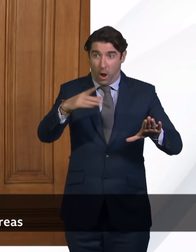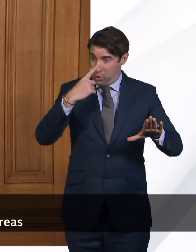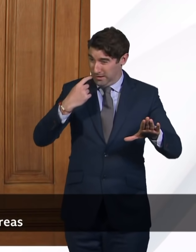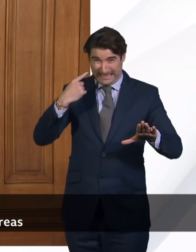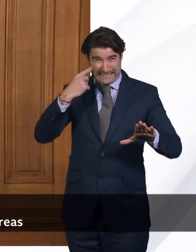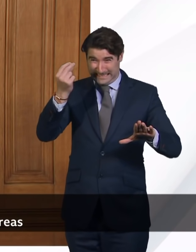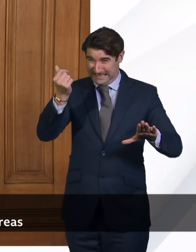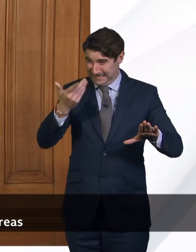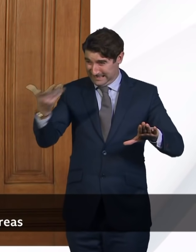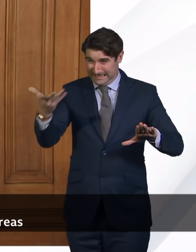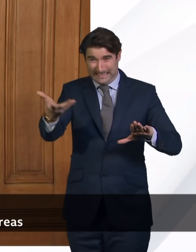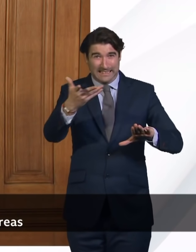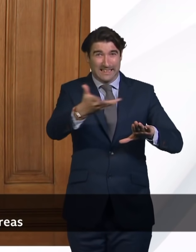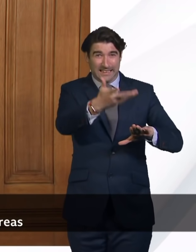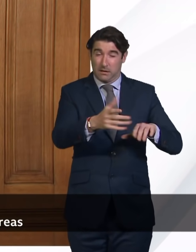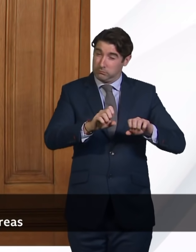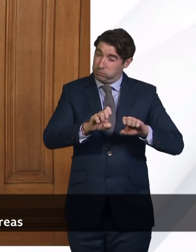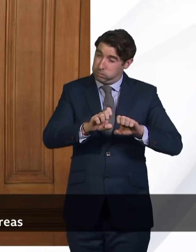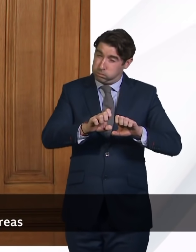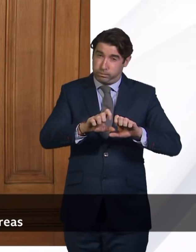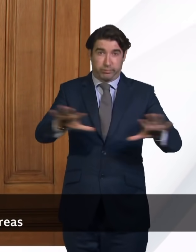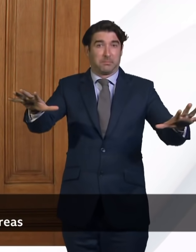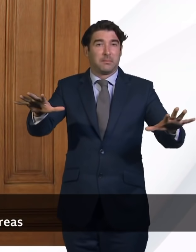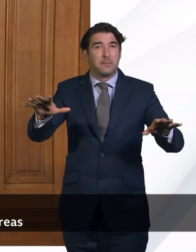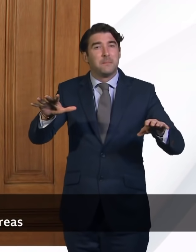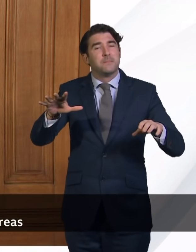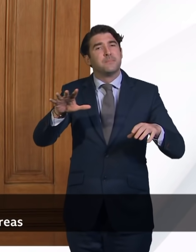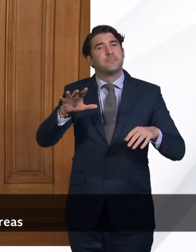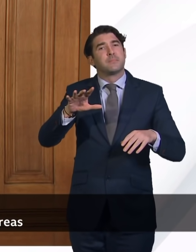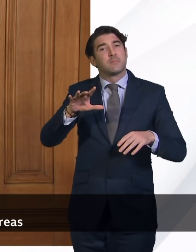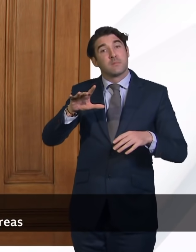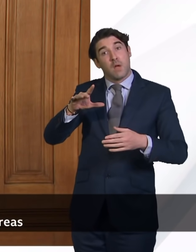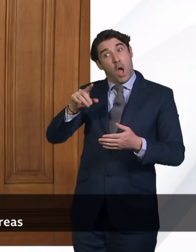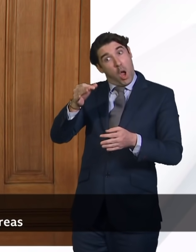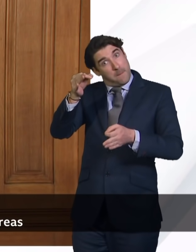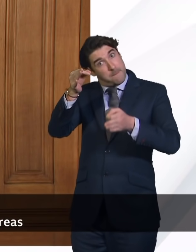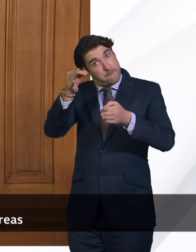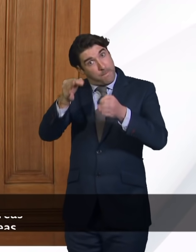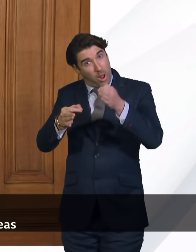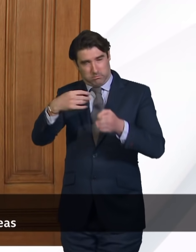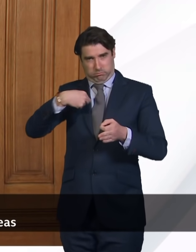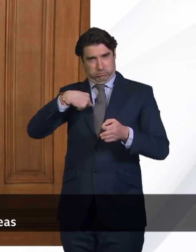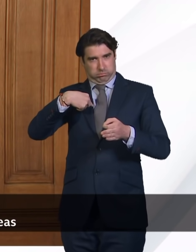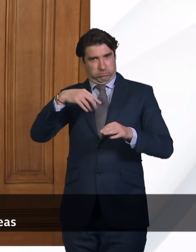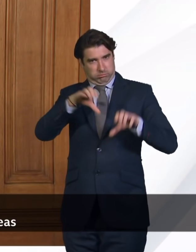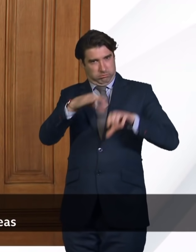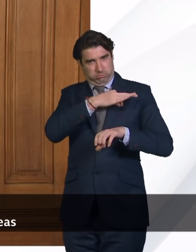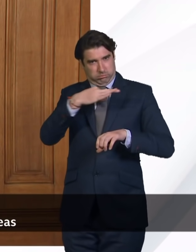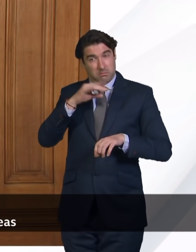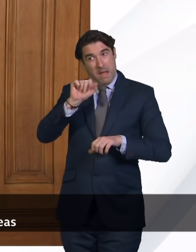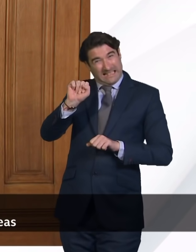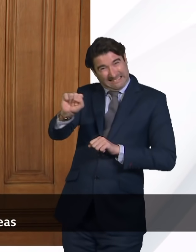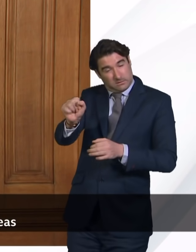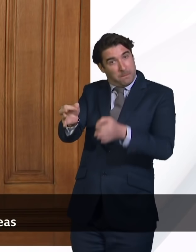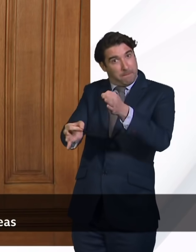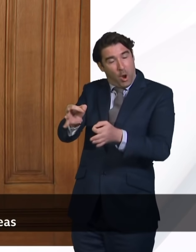decisions that need to be made are clearly very difficult. None of them are risk-free. They all come with some cost, and that's human